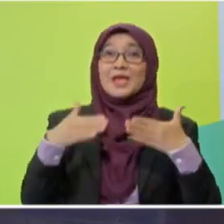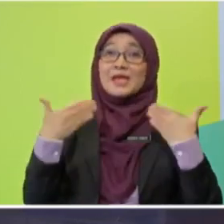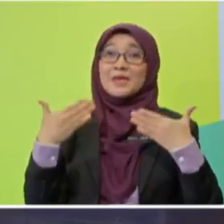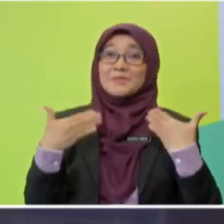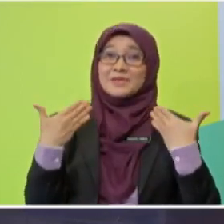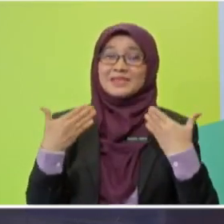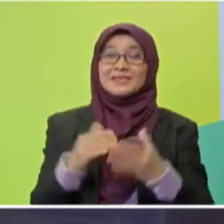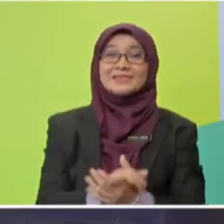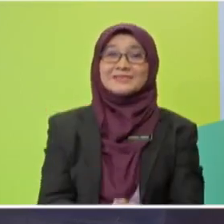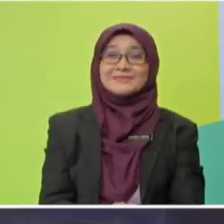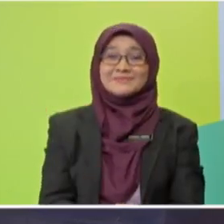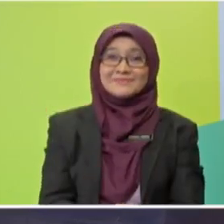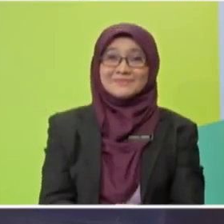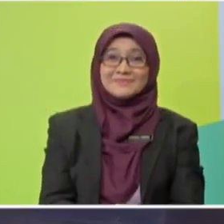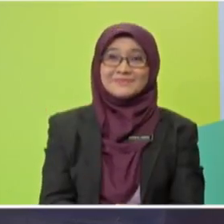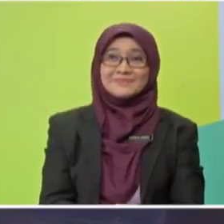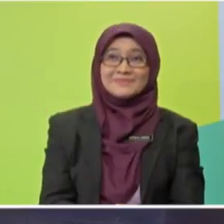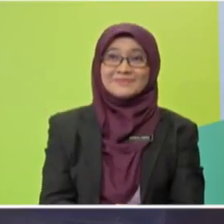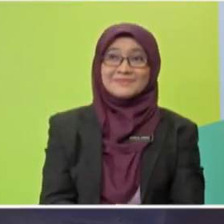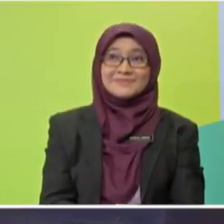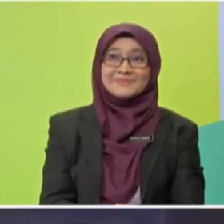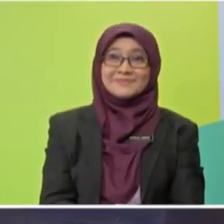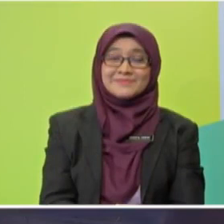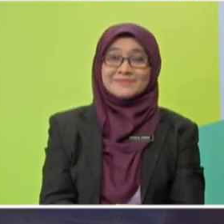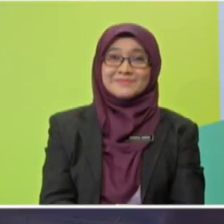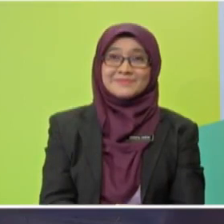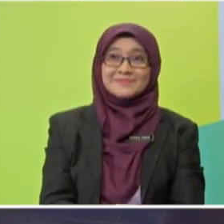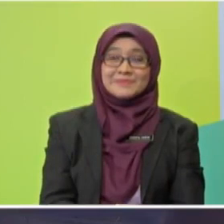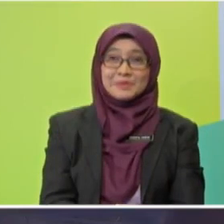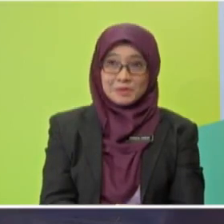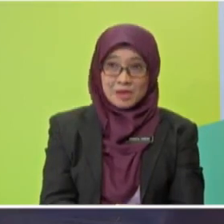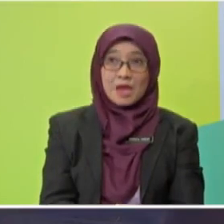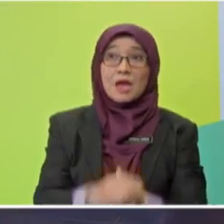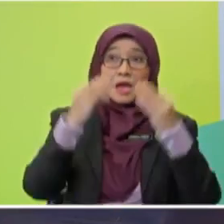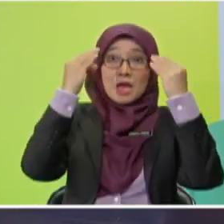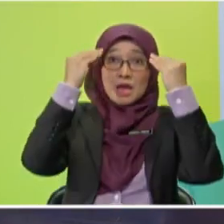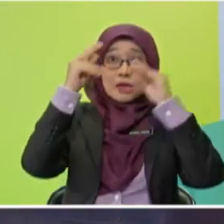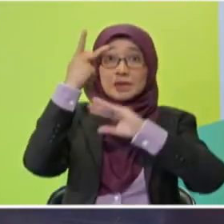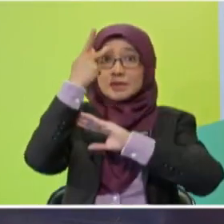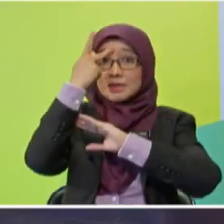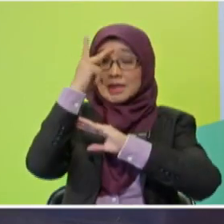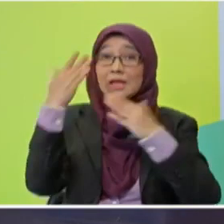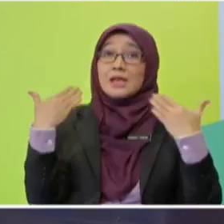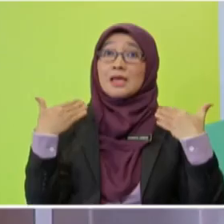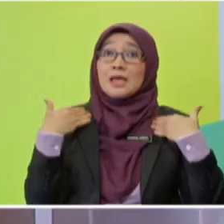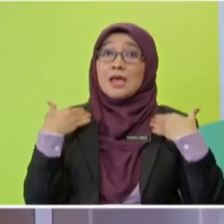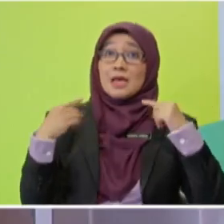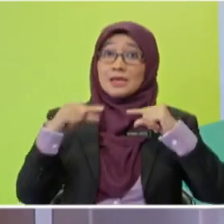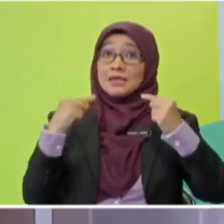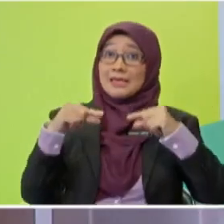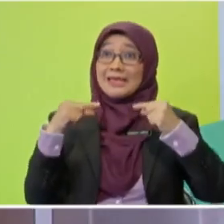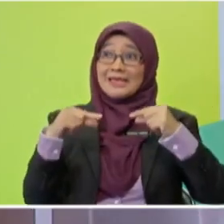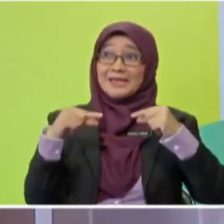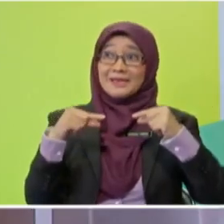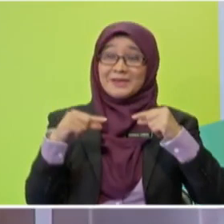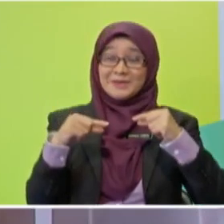Sean, and before we go, I think Teacher Kala is going to play a little game Yes. with your pupils. So this is a post-test for them. Okay, before that, I have